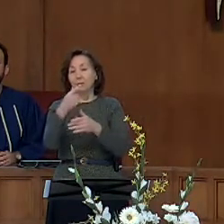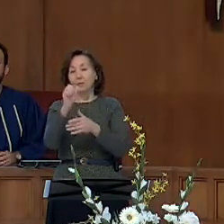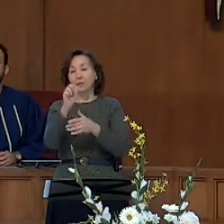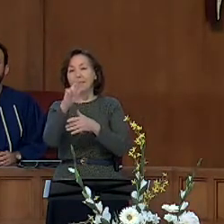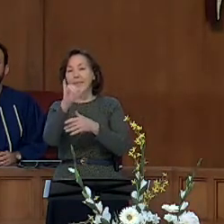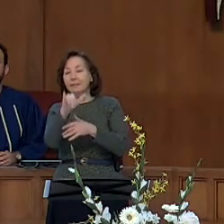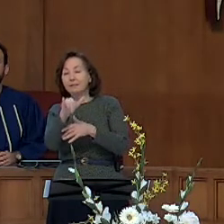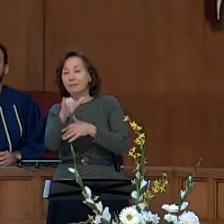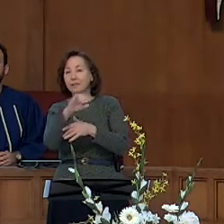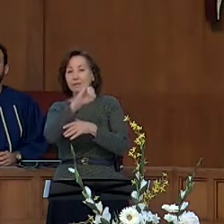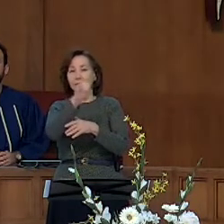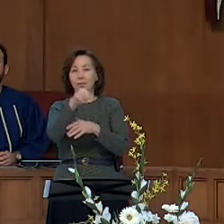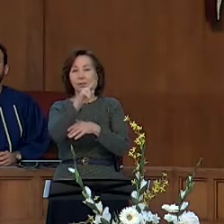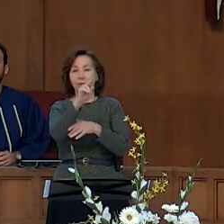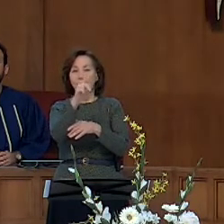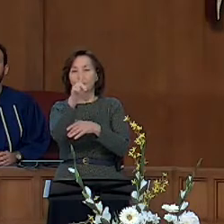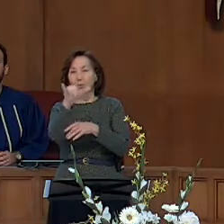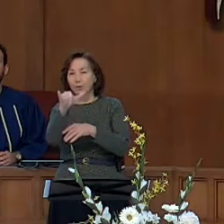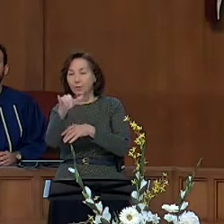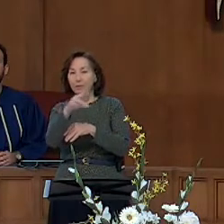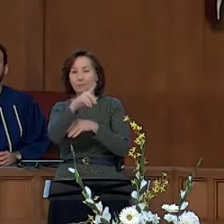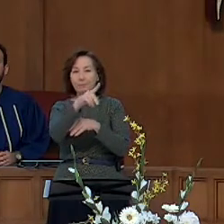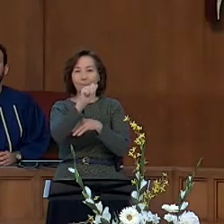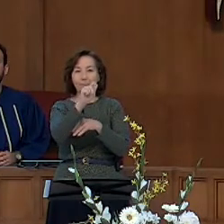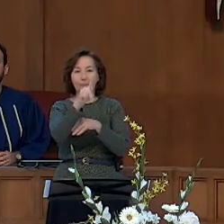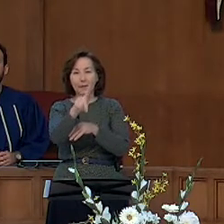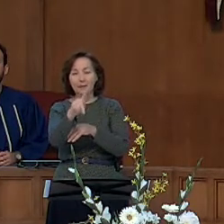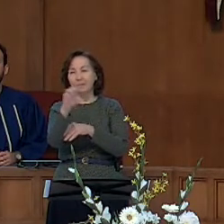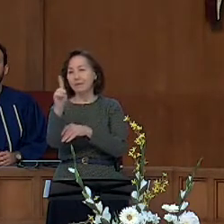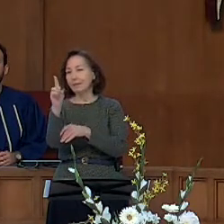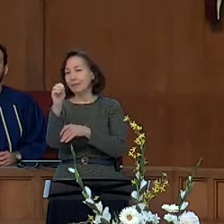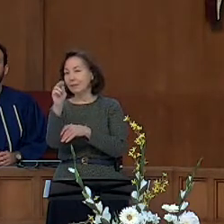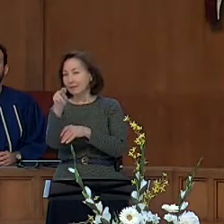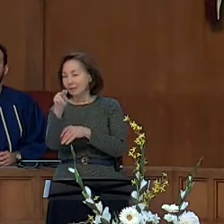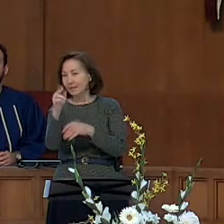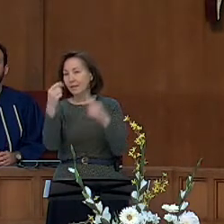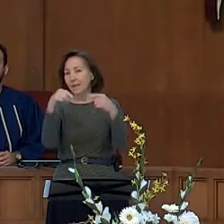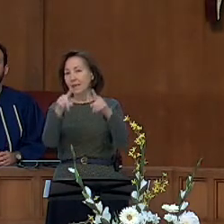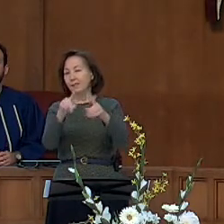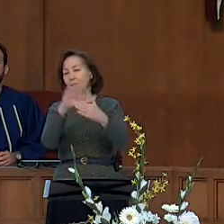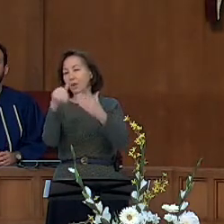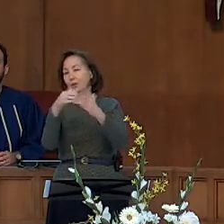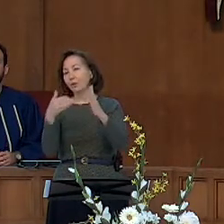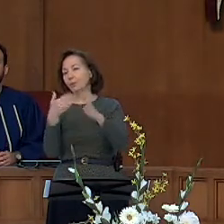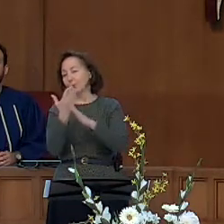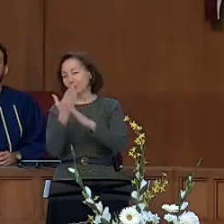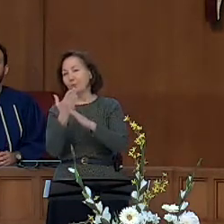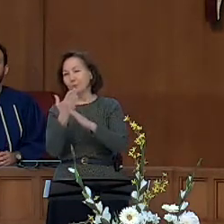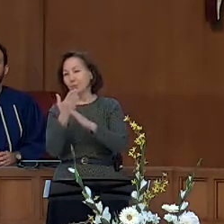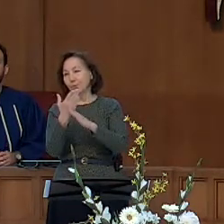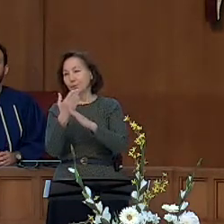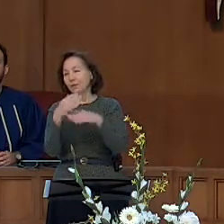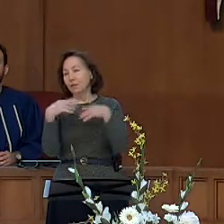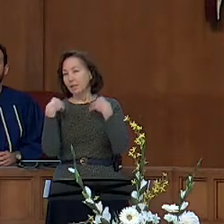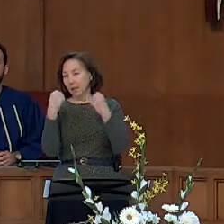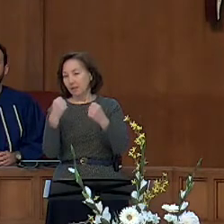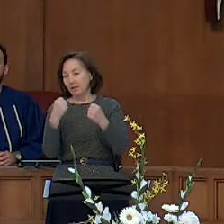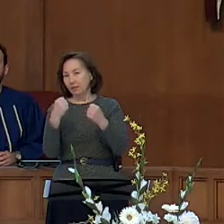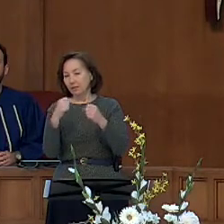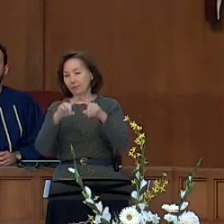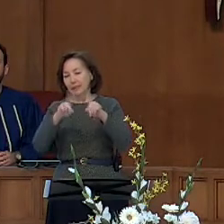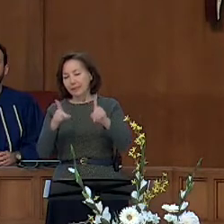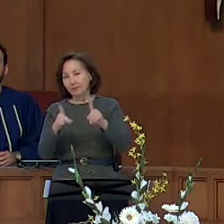Judy, Pat, Don, as they all are going through rehabs for different